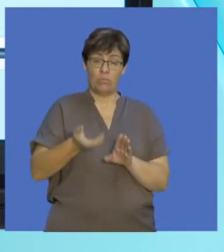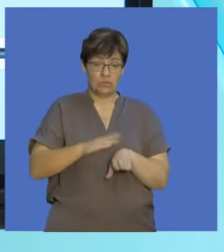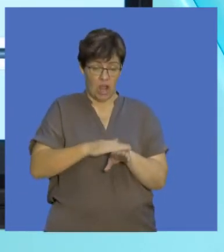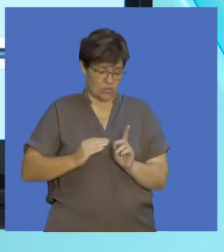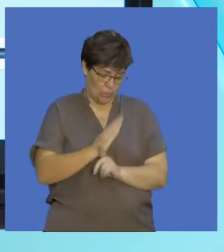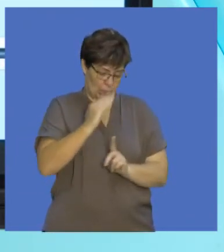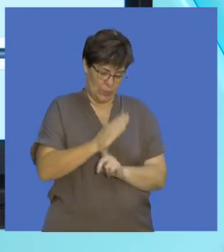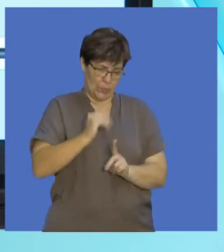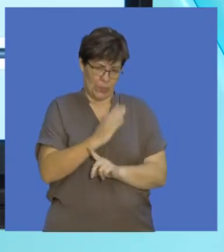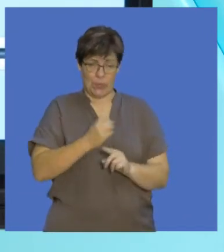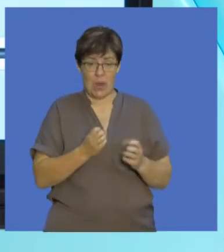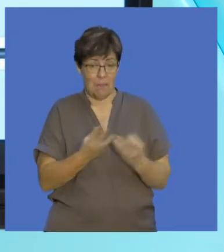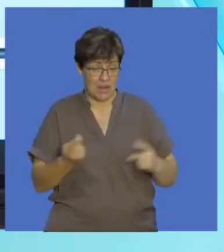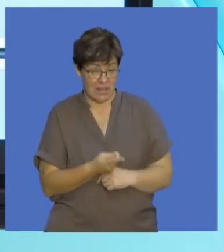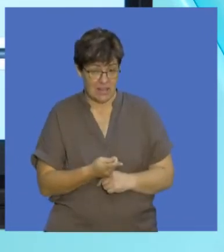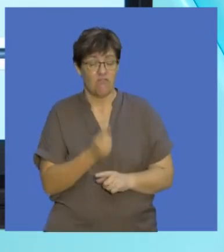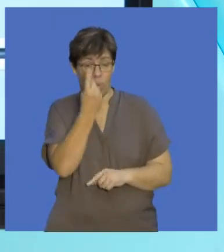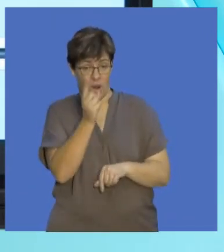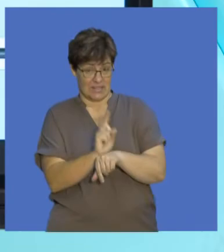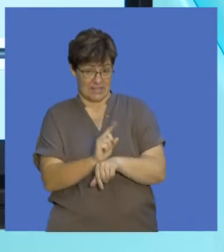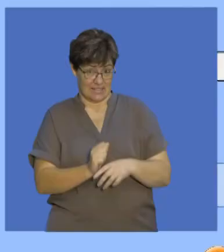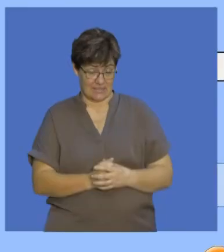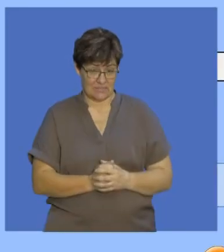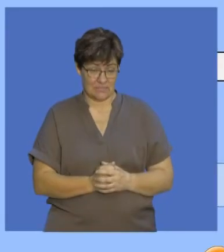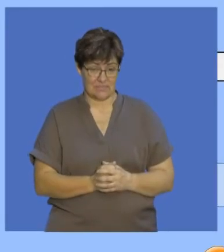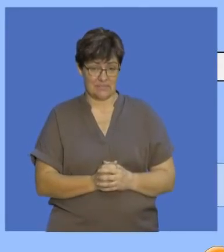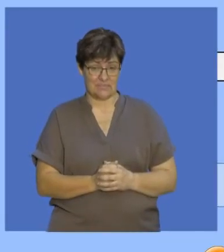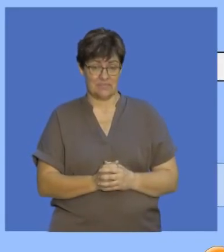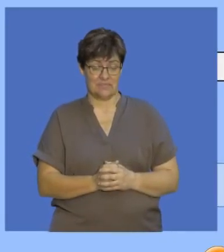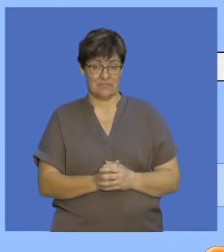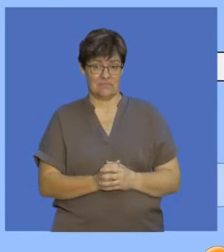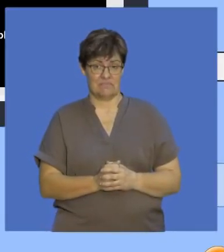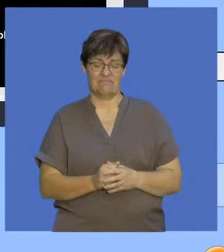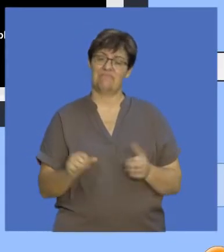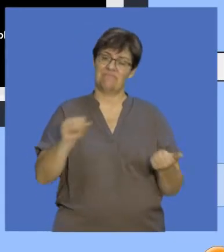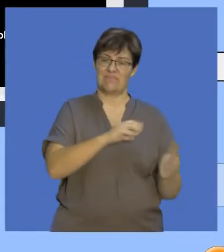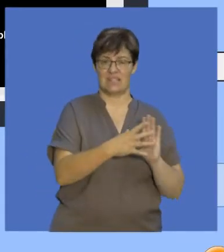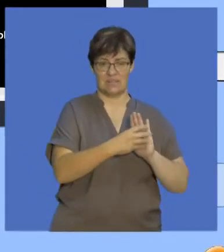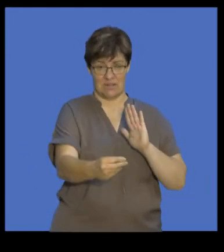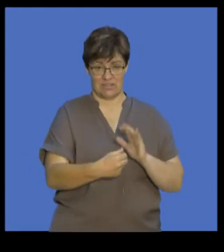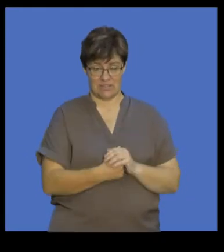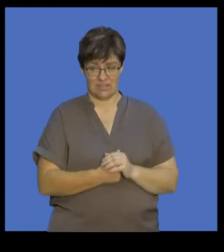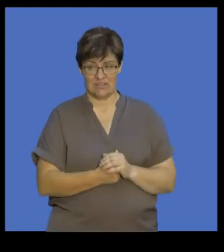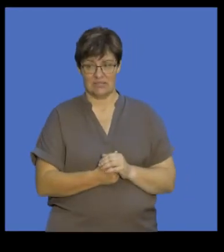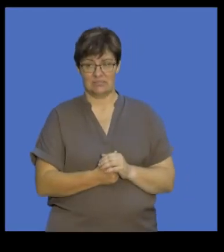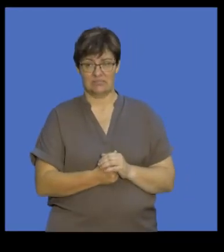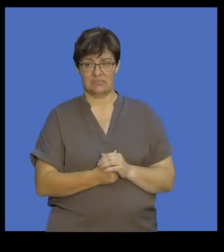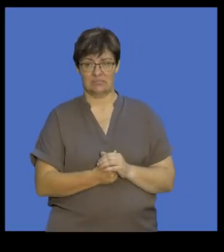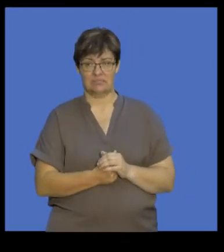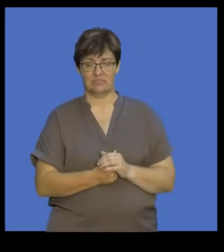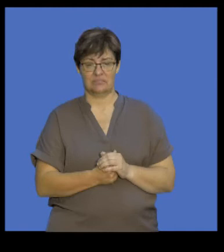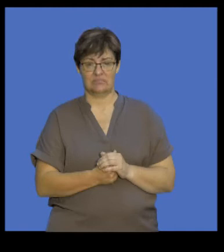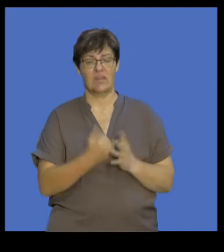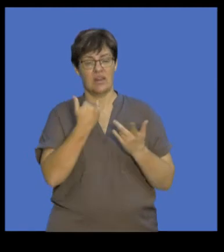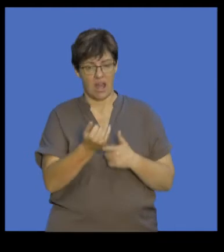charge actually pass through that point for every second. Right, let's go back to our simulation. Okay, so